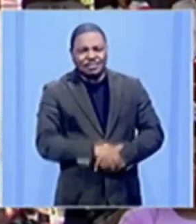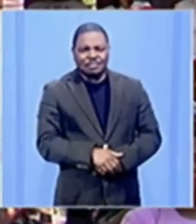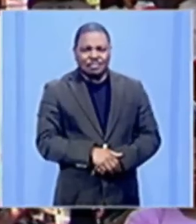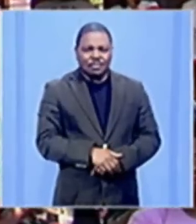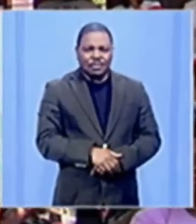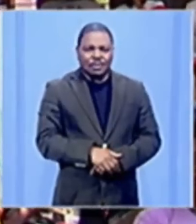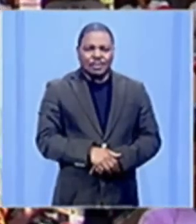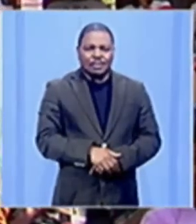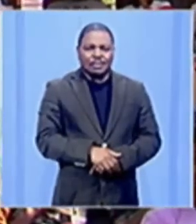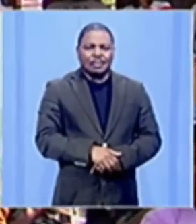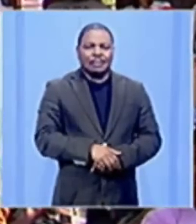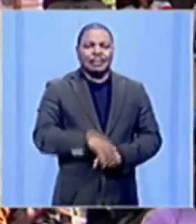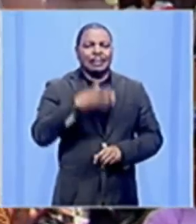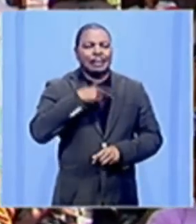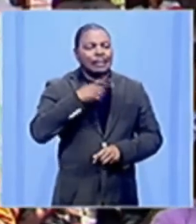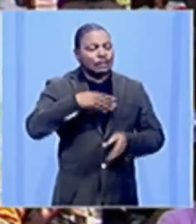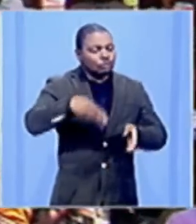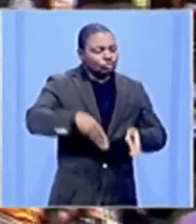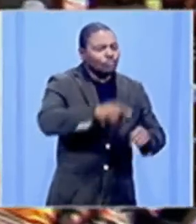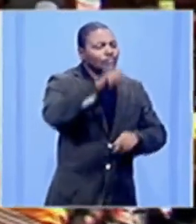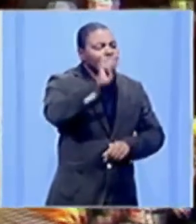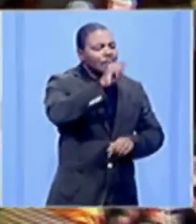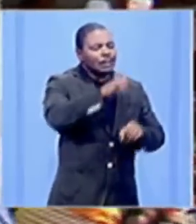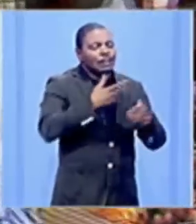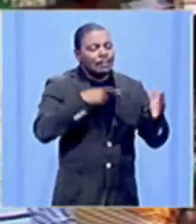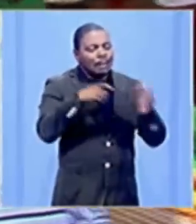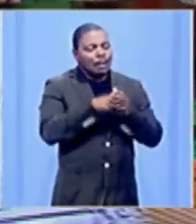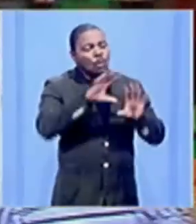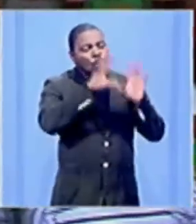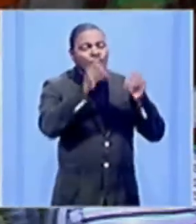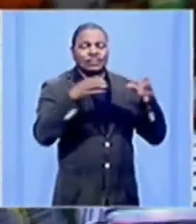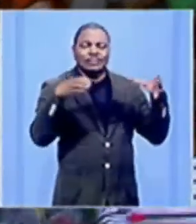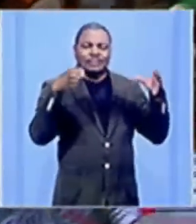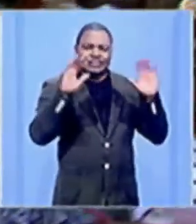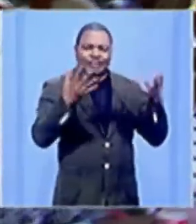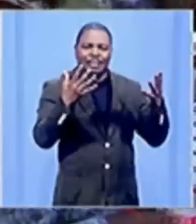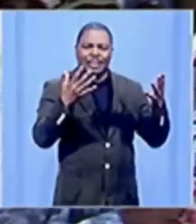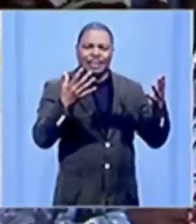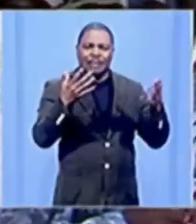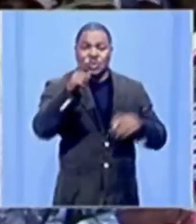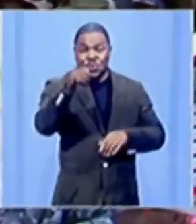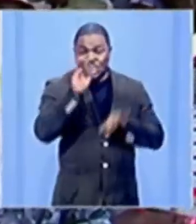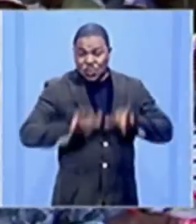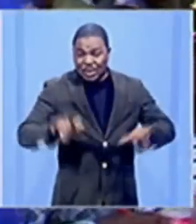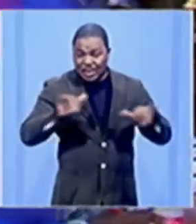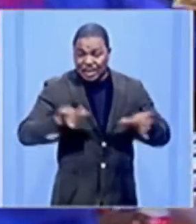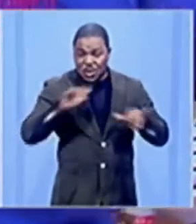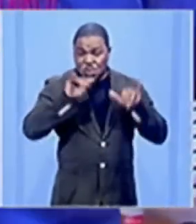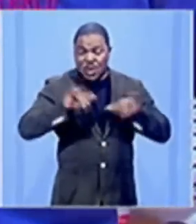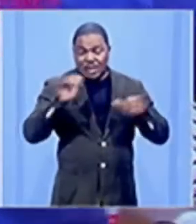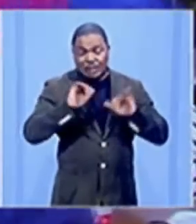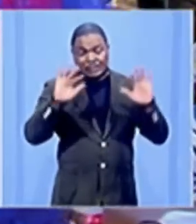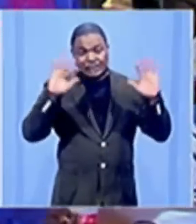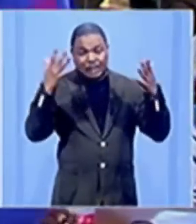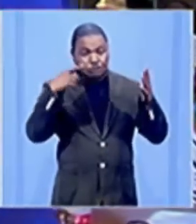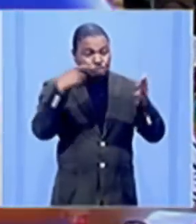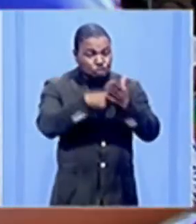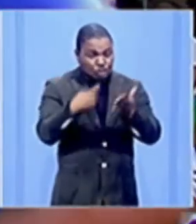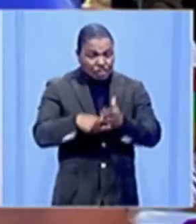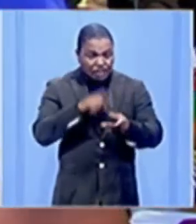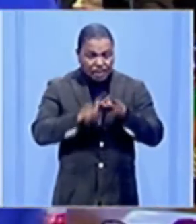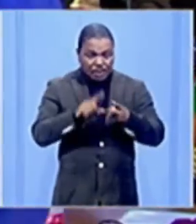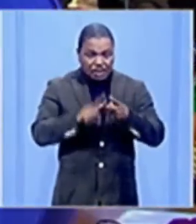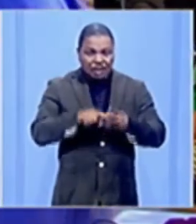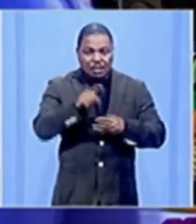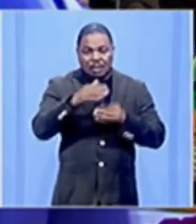ka strata sa ona le shopo tse 10. Ke ntho e emetseng motswadi. We emetse re tlo ba le shopo tse 10 and then president lo